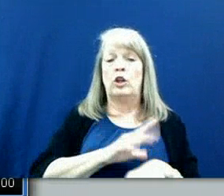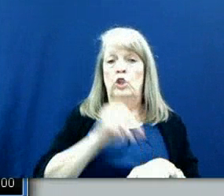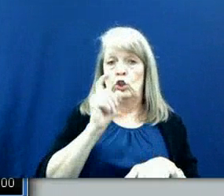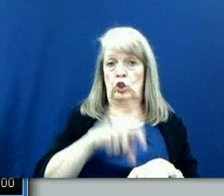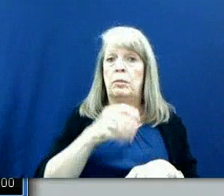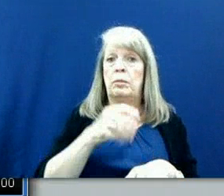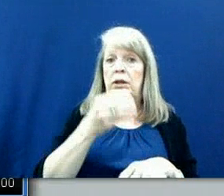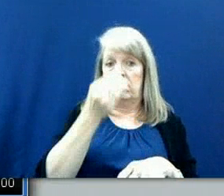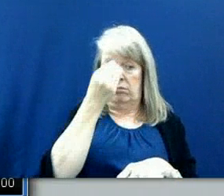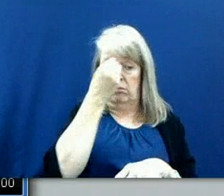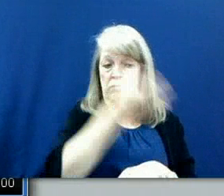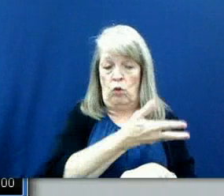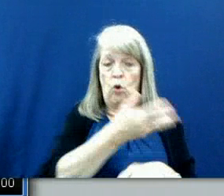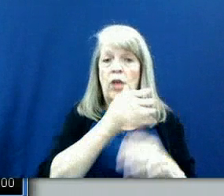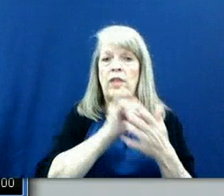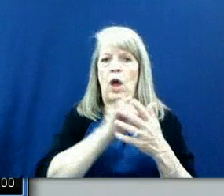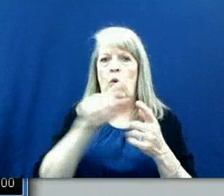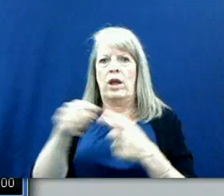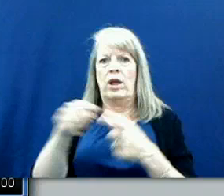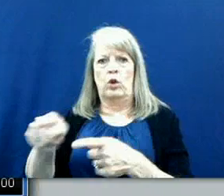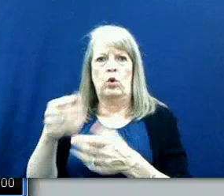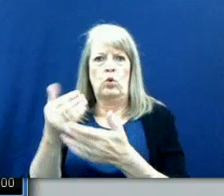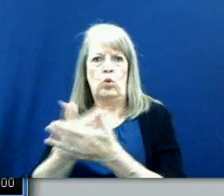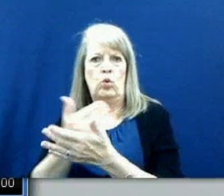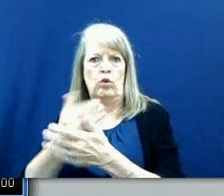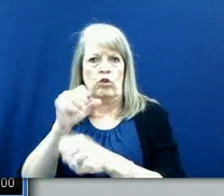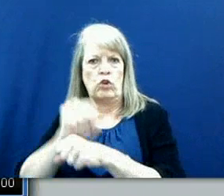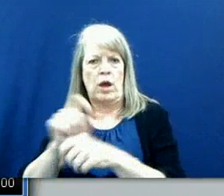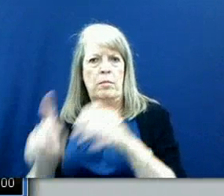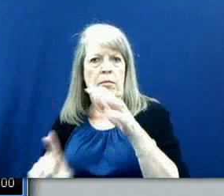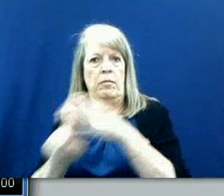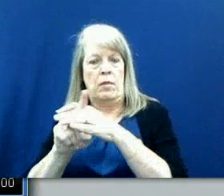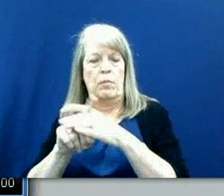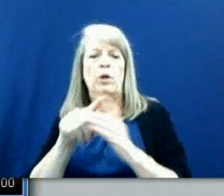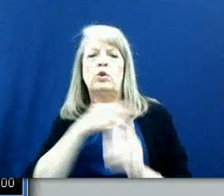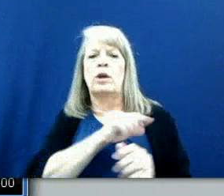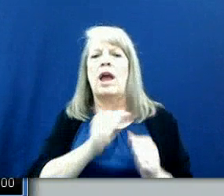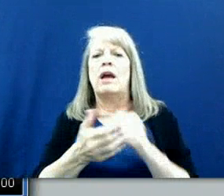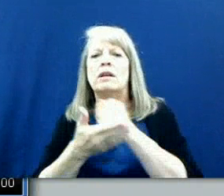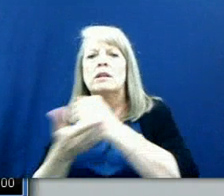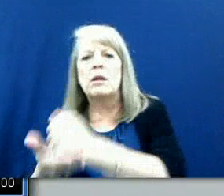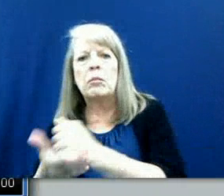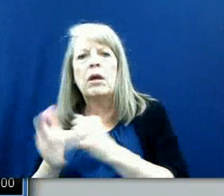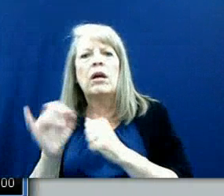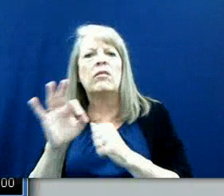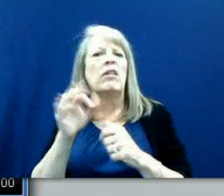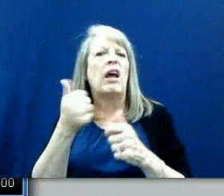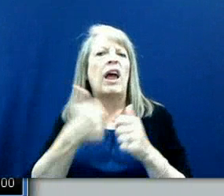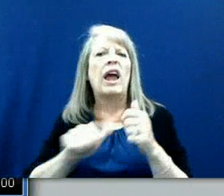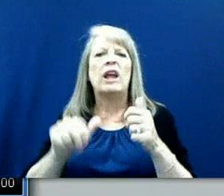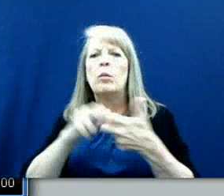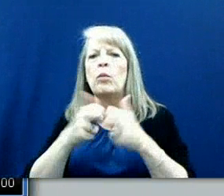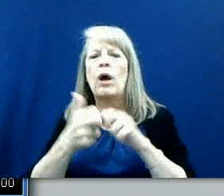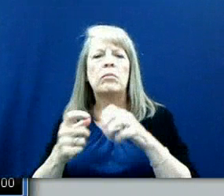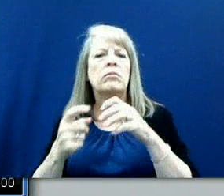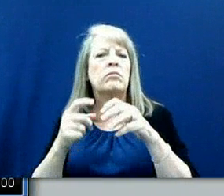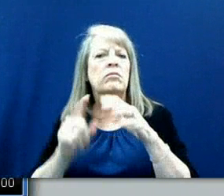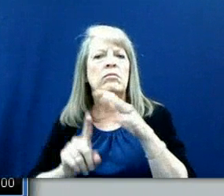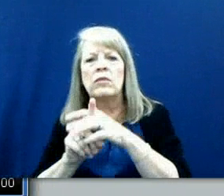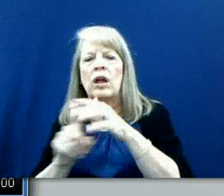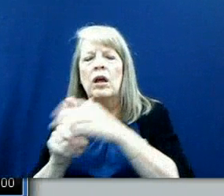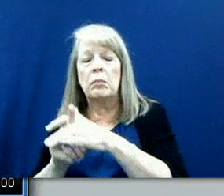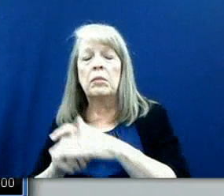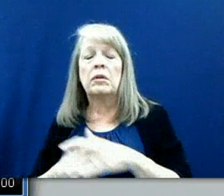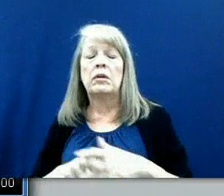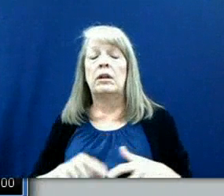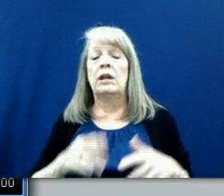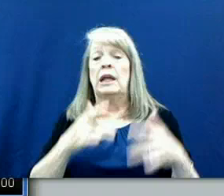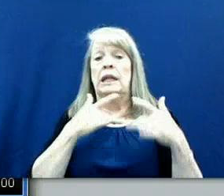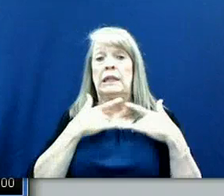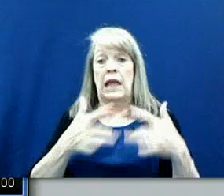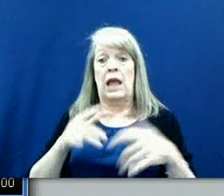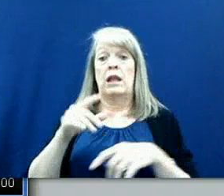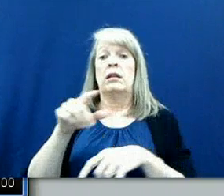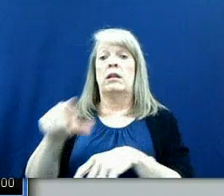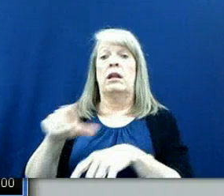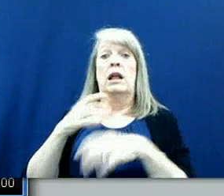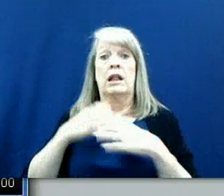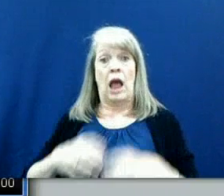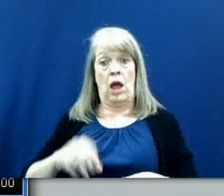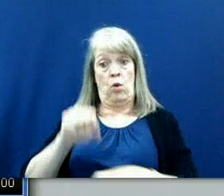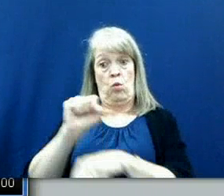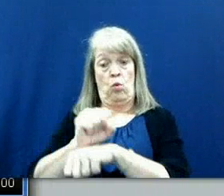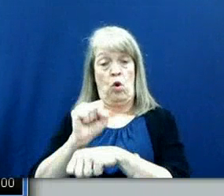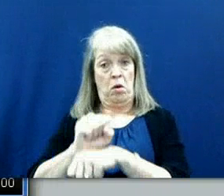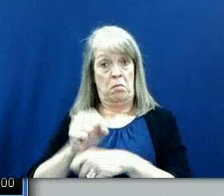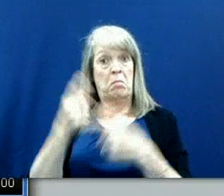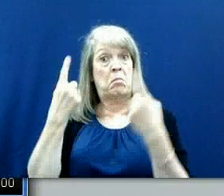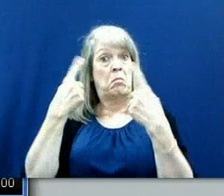new job so that they can assist with any problems. Typically, after a client has been successfully working for 90 days, their case will